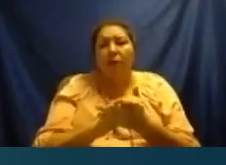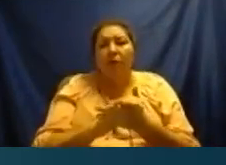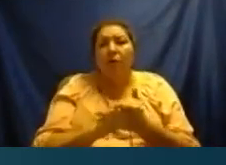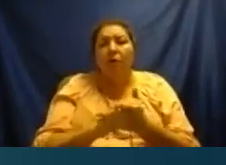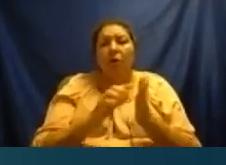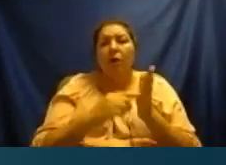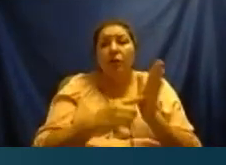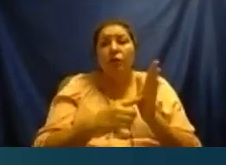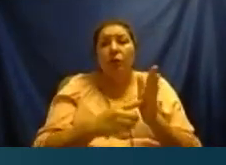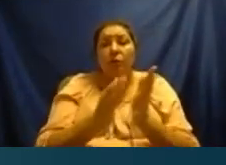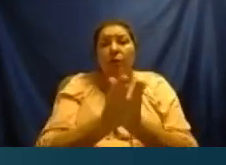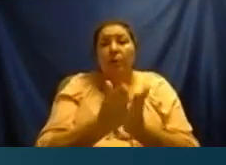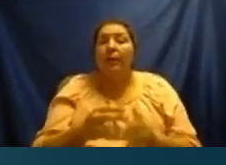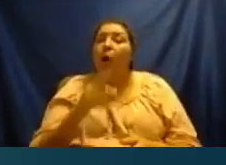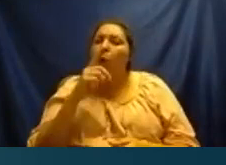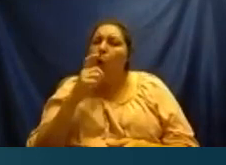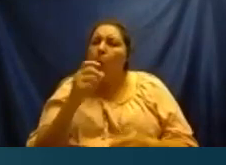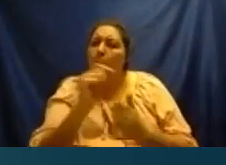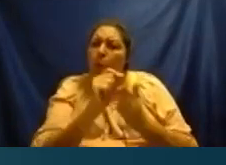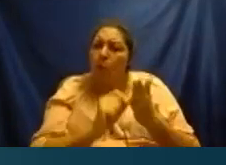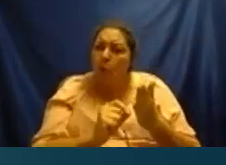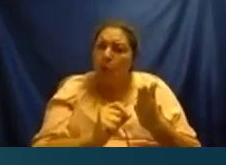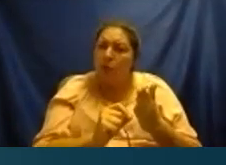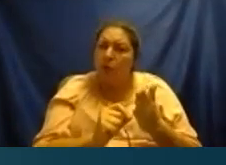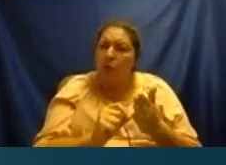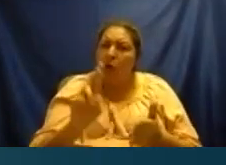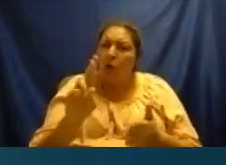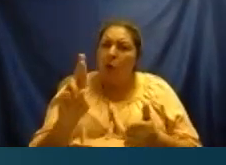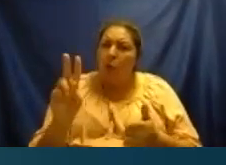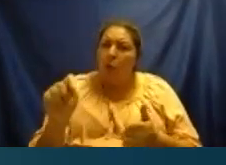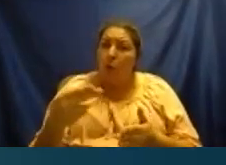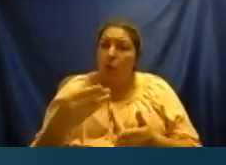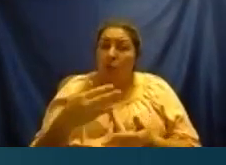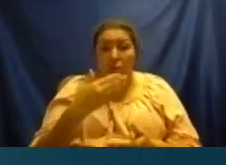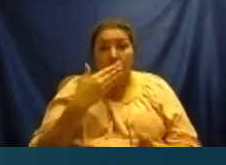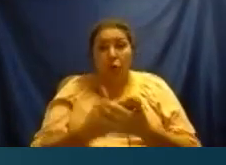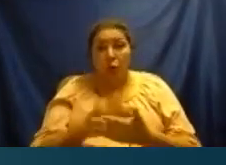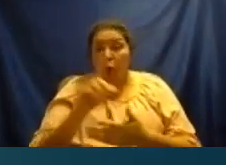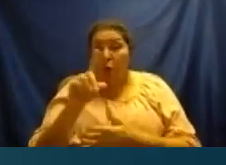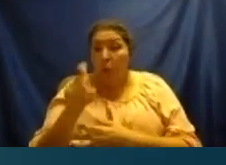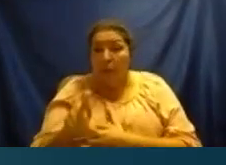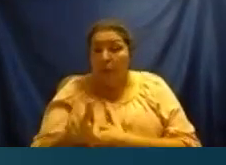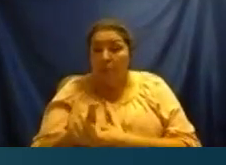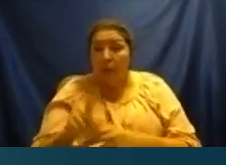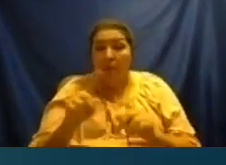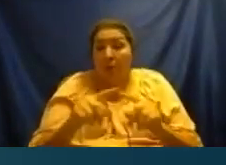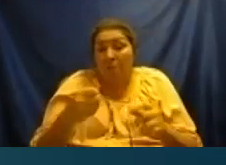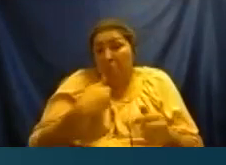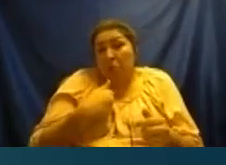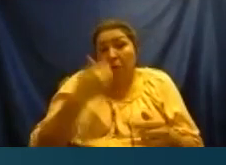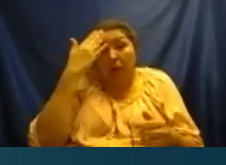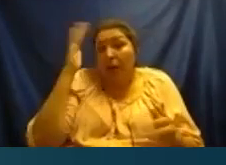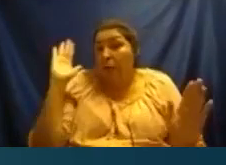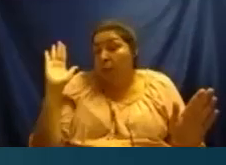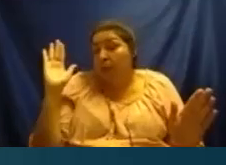Good question. And frankly, I don't have an answer for you. Scholars have argued